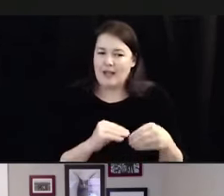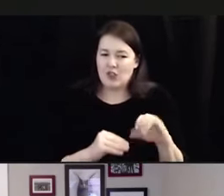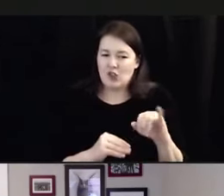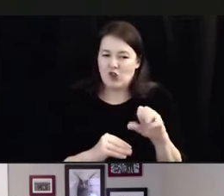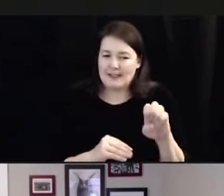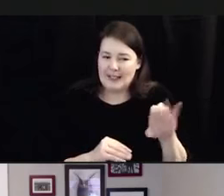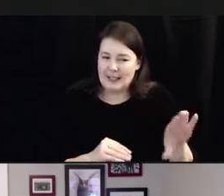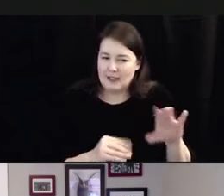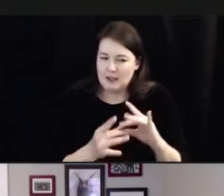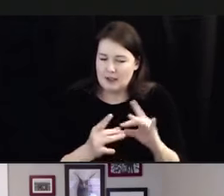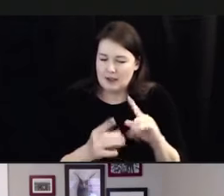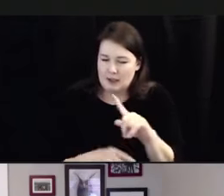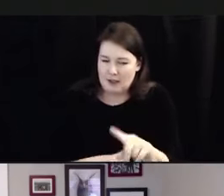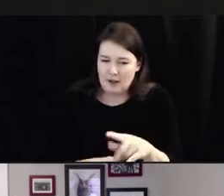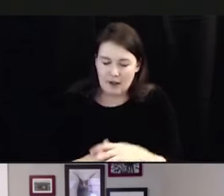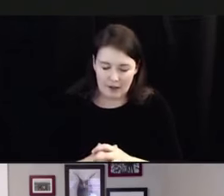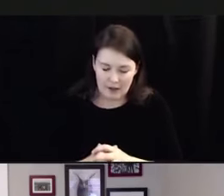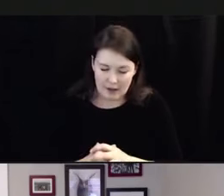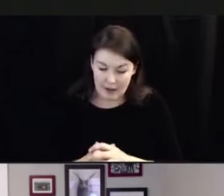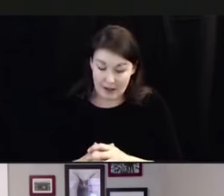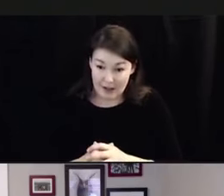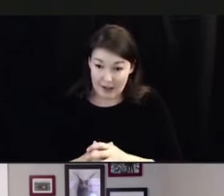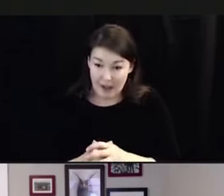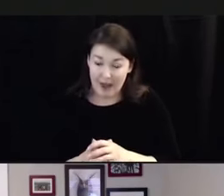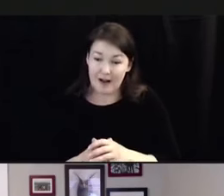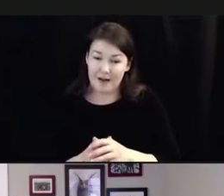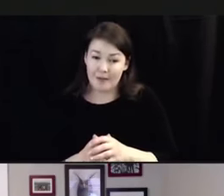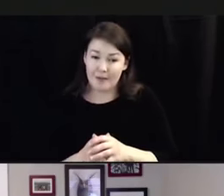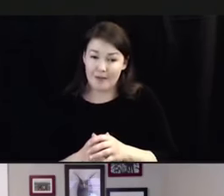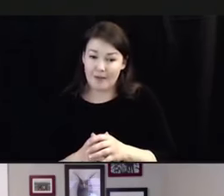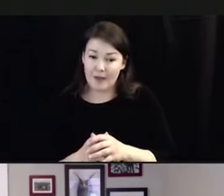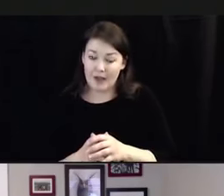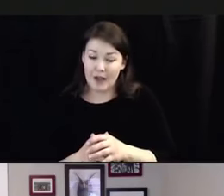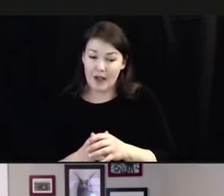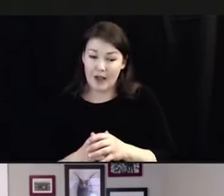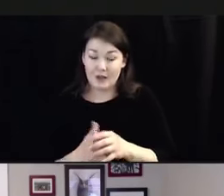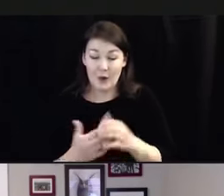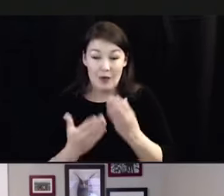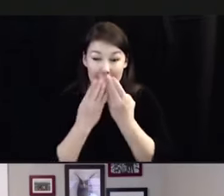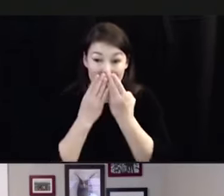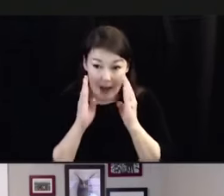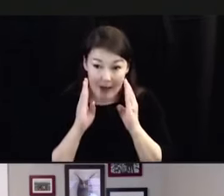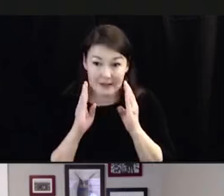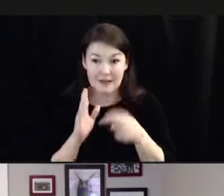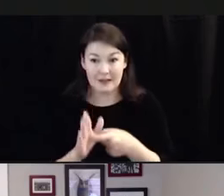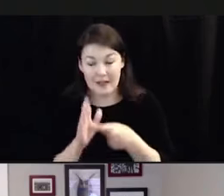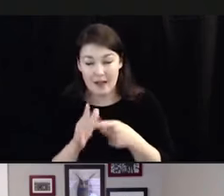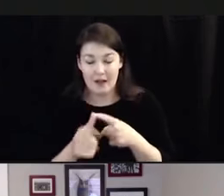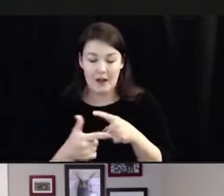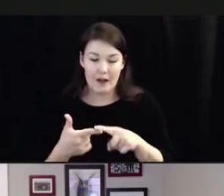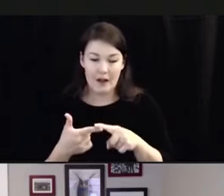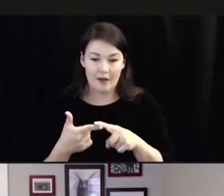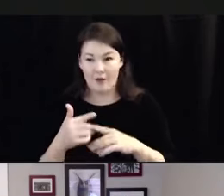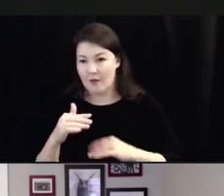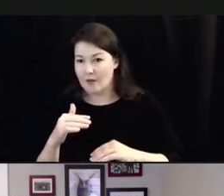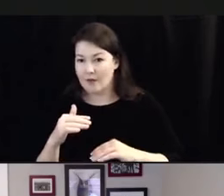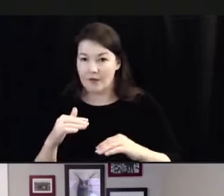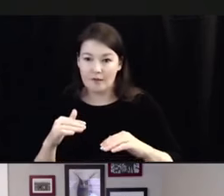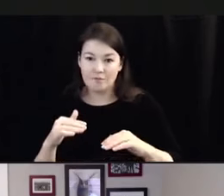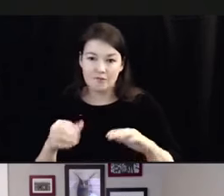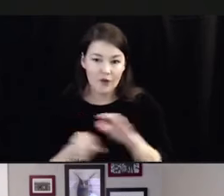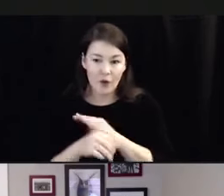is the not having a mask mandate, us being at full capacity, the cold weather, are there other things that are causing this jump besides